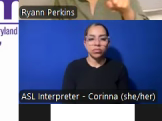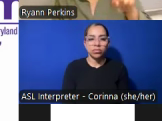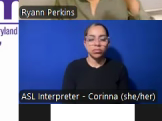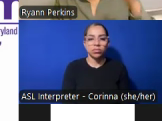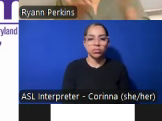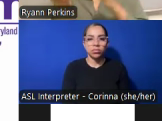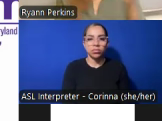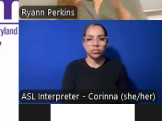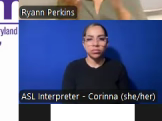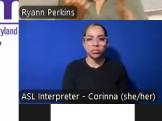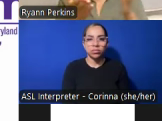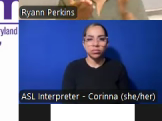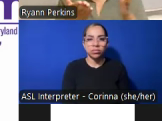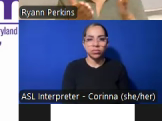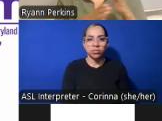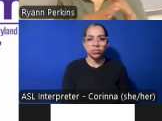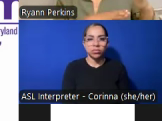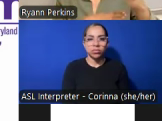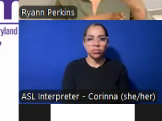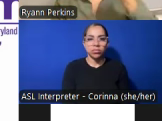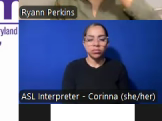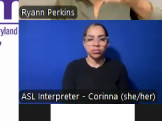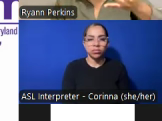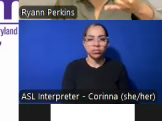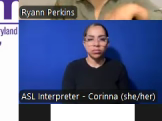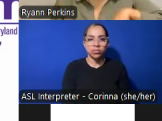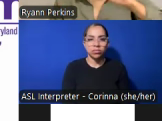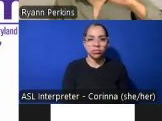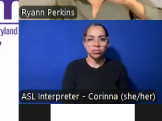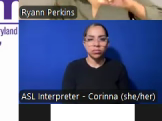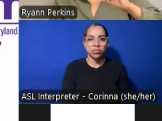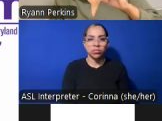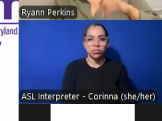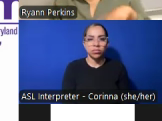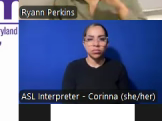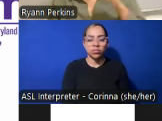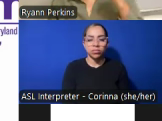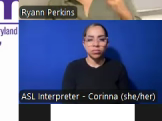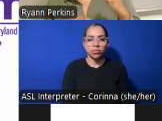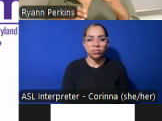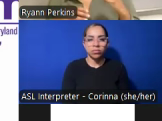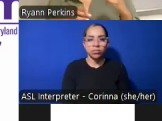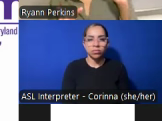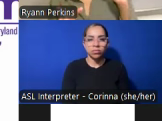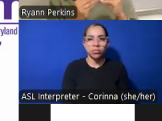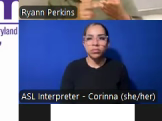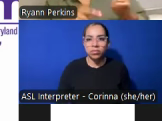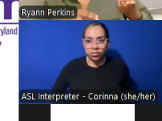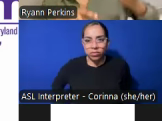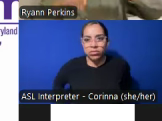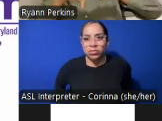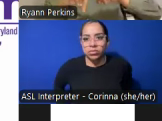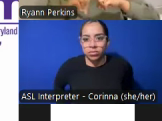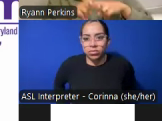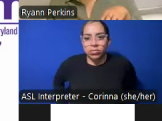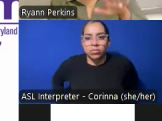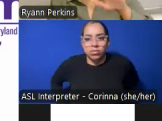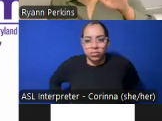right? And 580 supportive services and 555